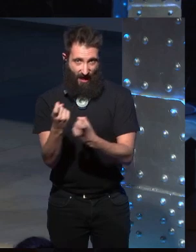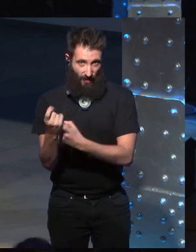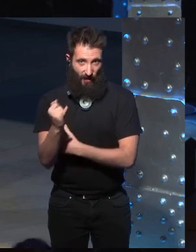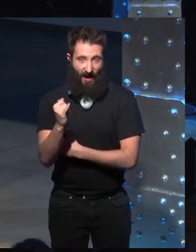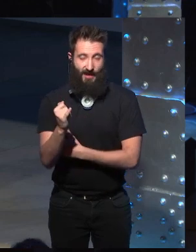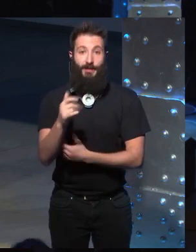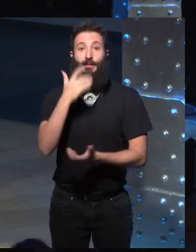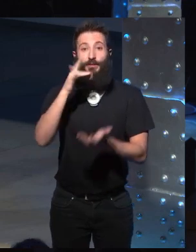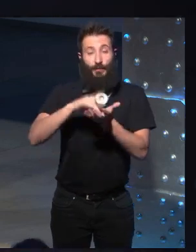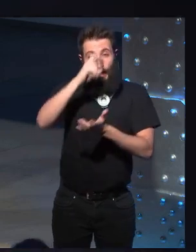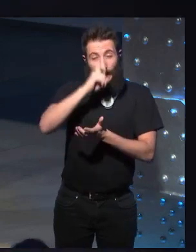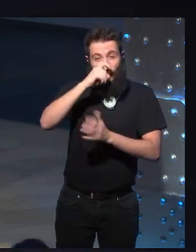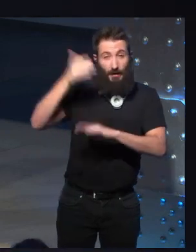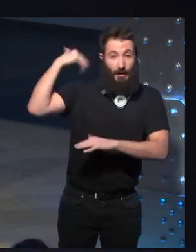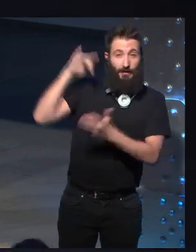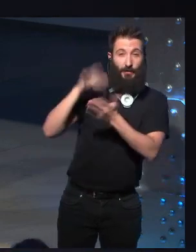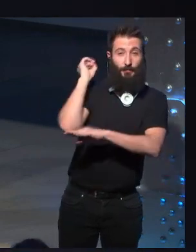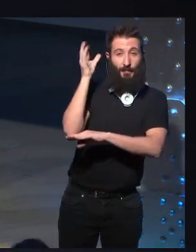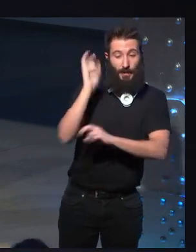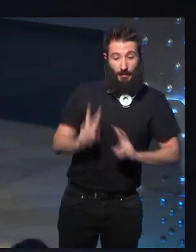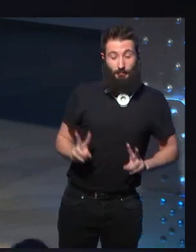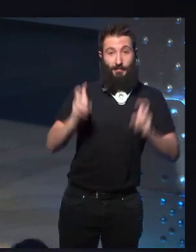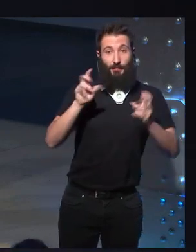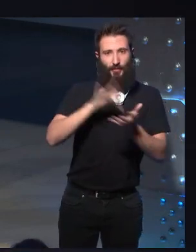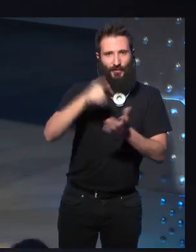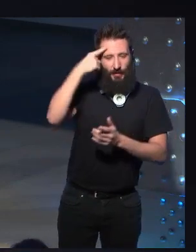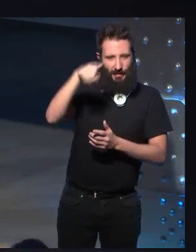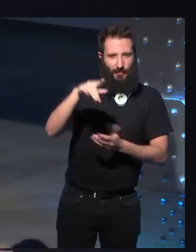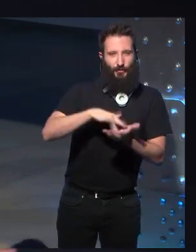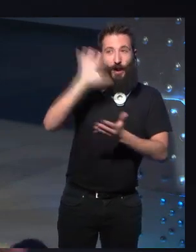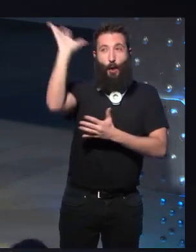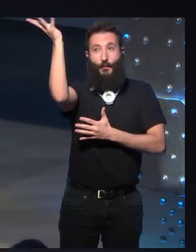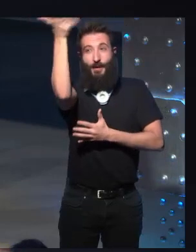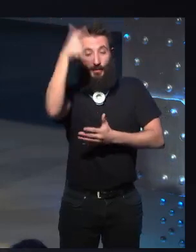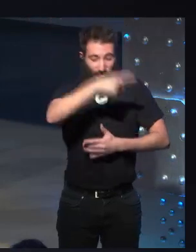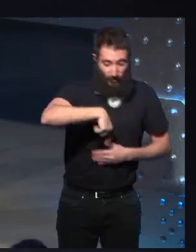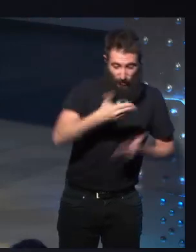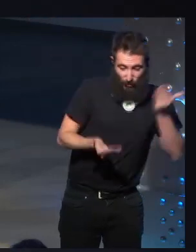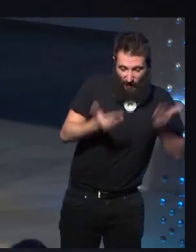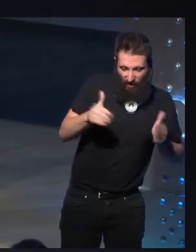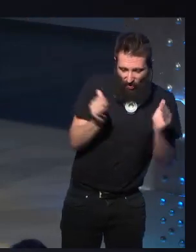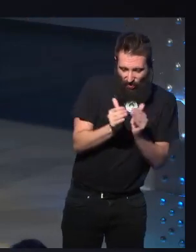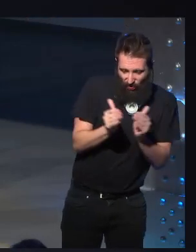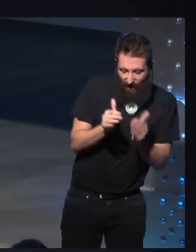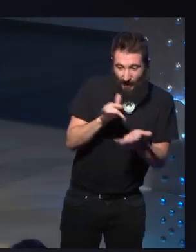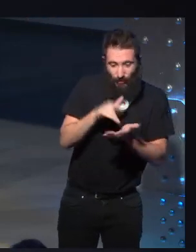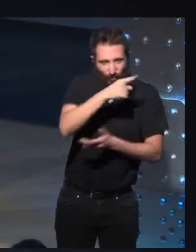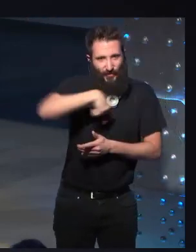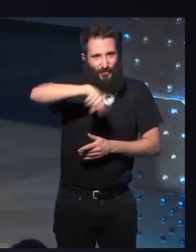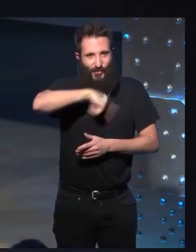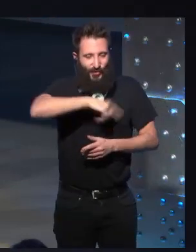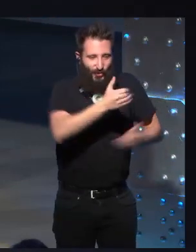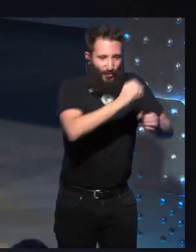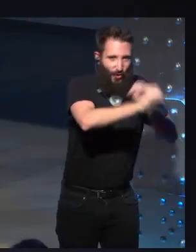of the talk, I told you that we are tiny compared to the universe, and huge compared to the very small, so that